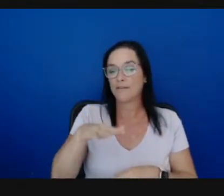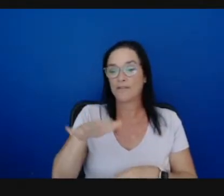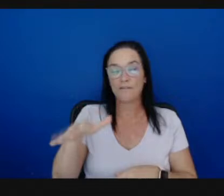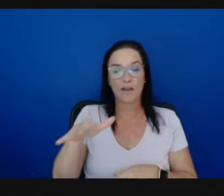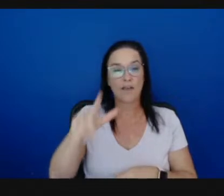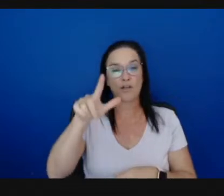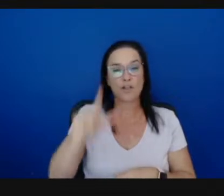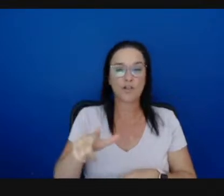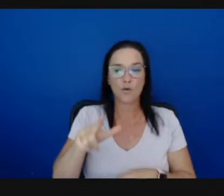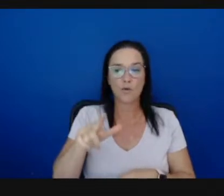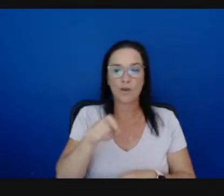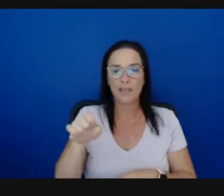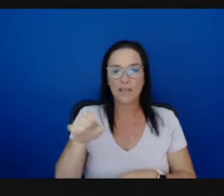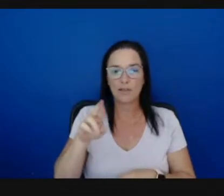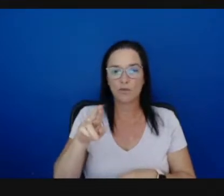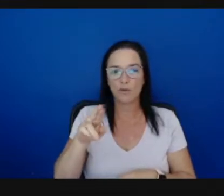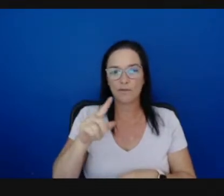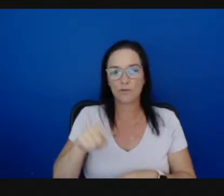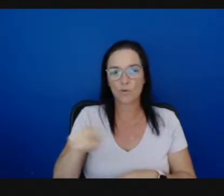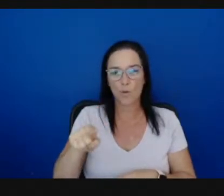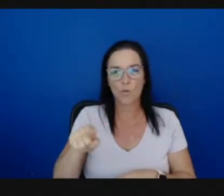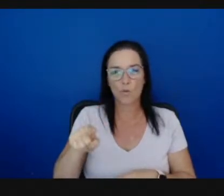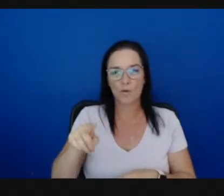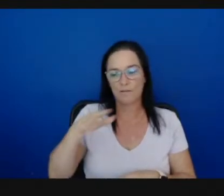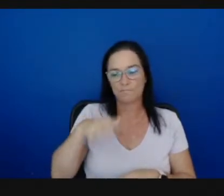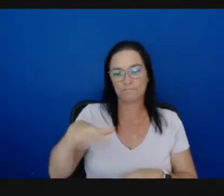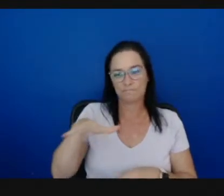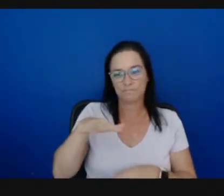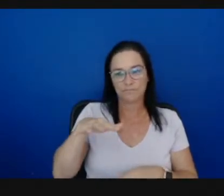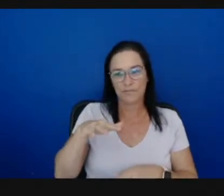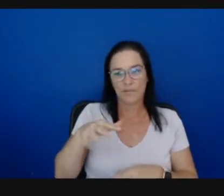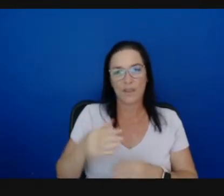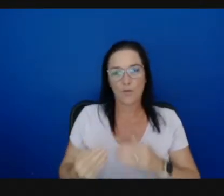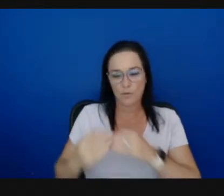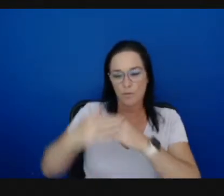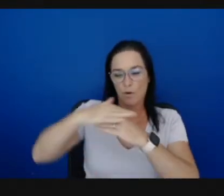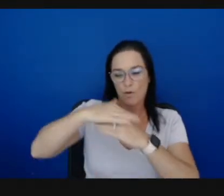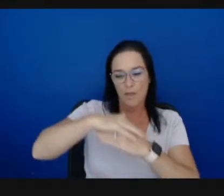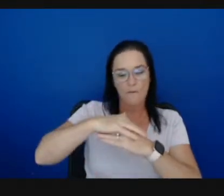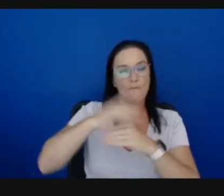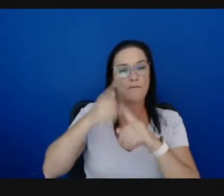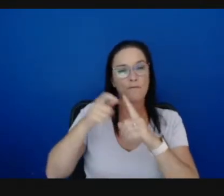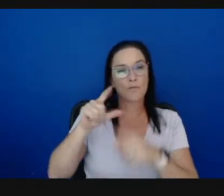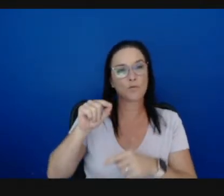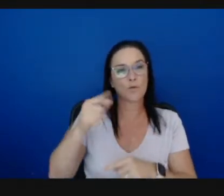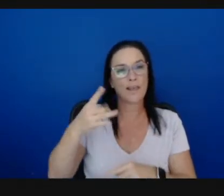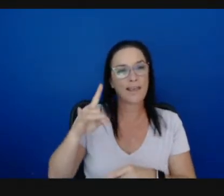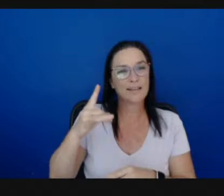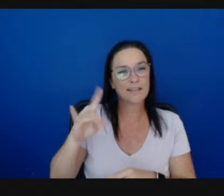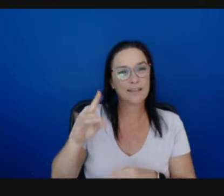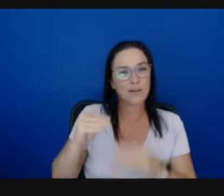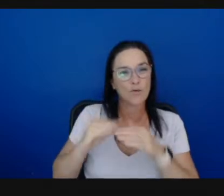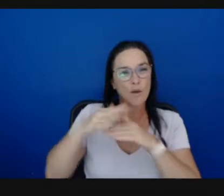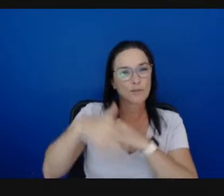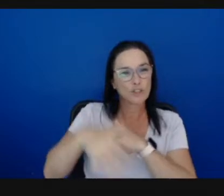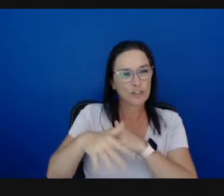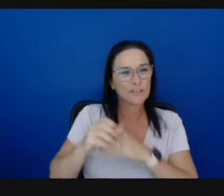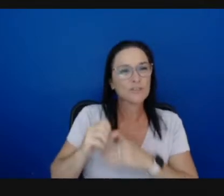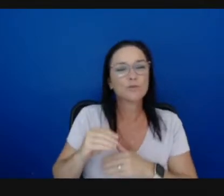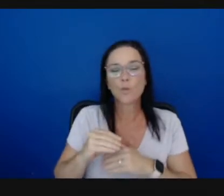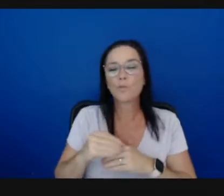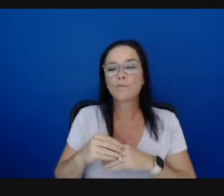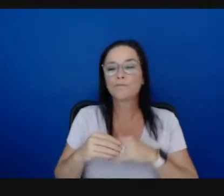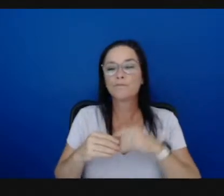eruption in Puna down there that was partly covered by 2018 eruption. So it's been